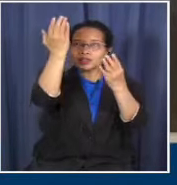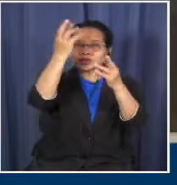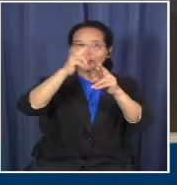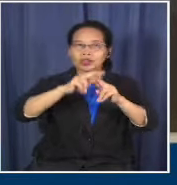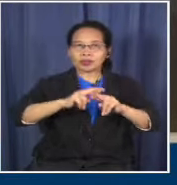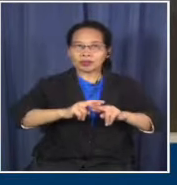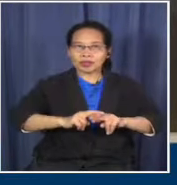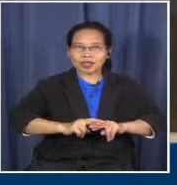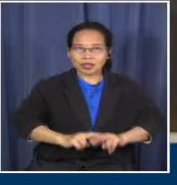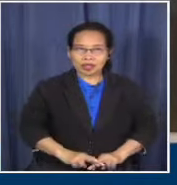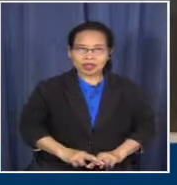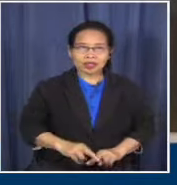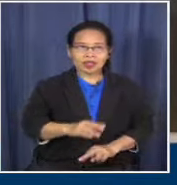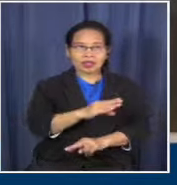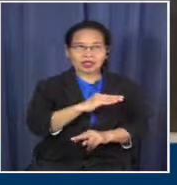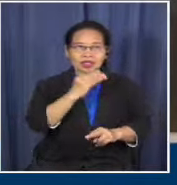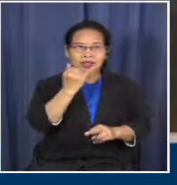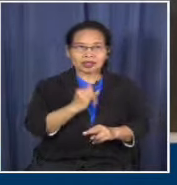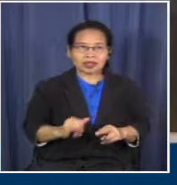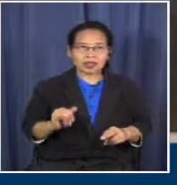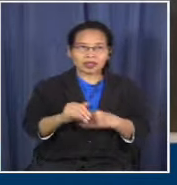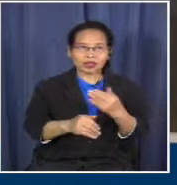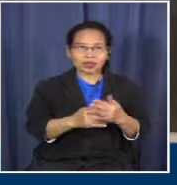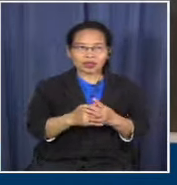thou remain.